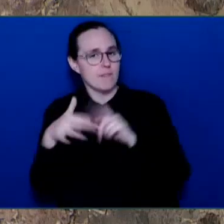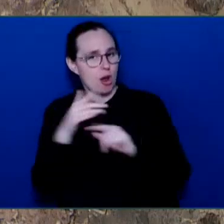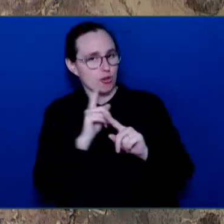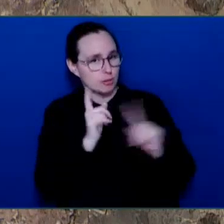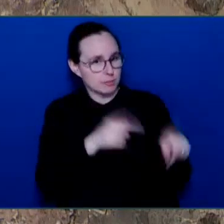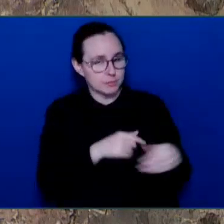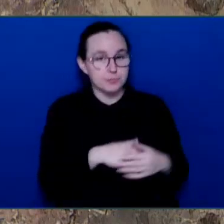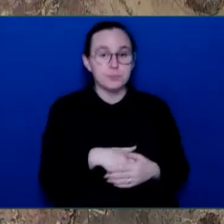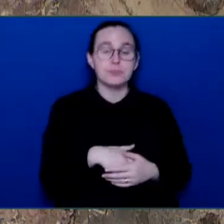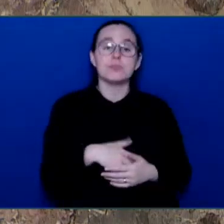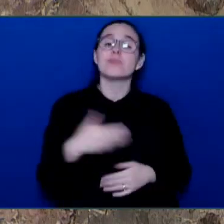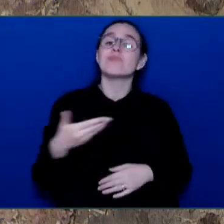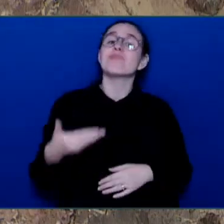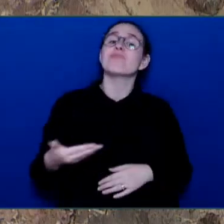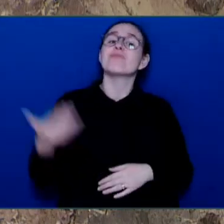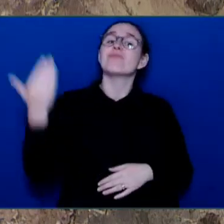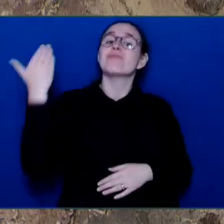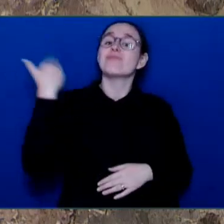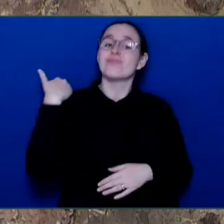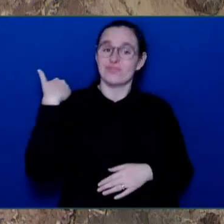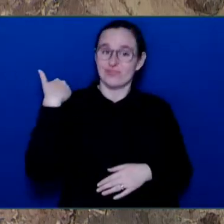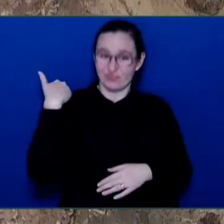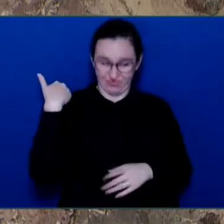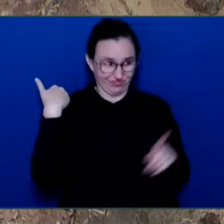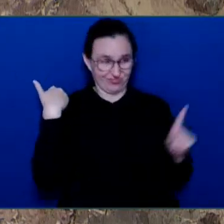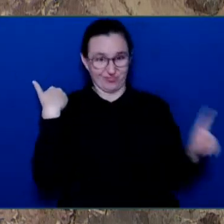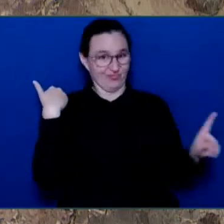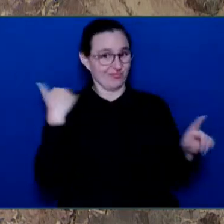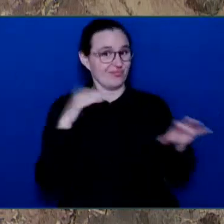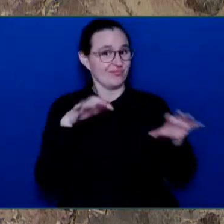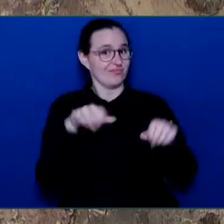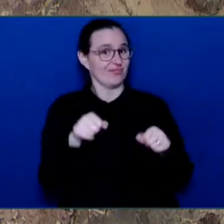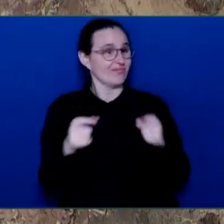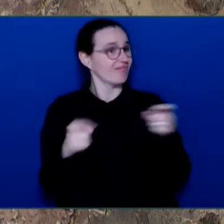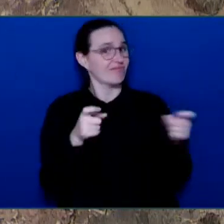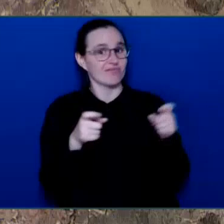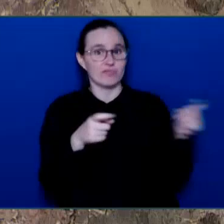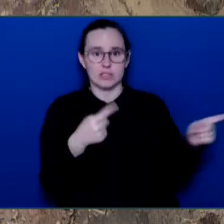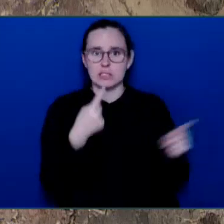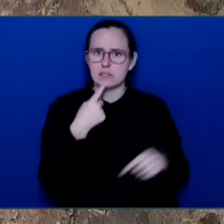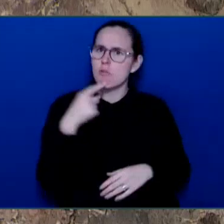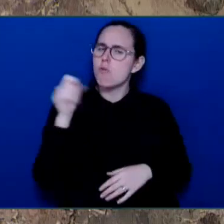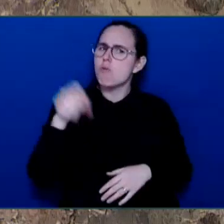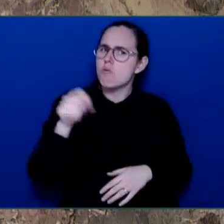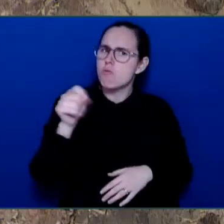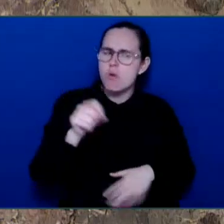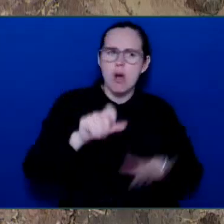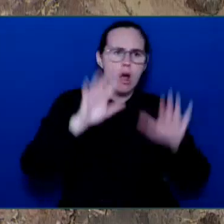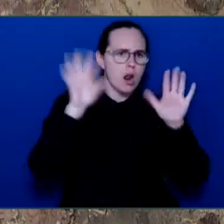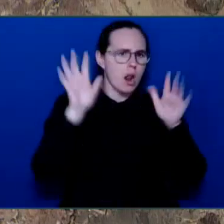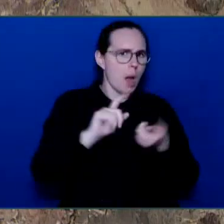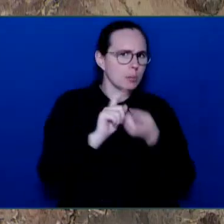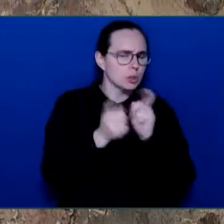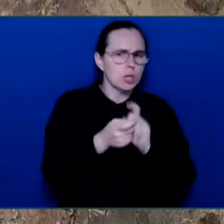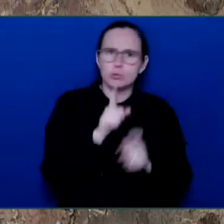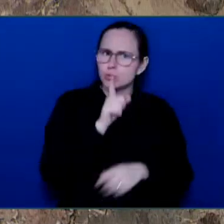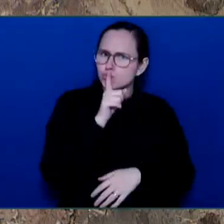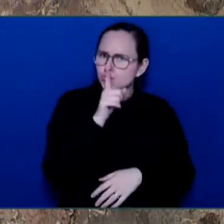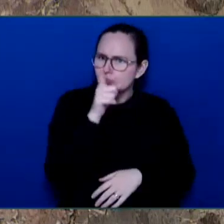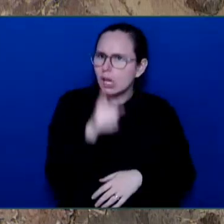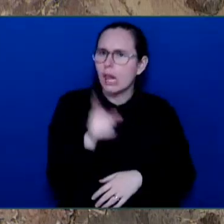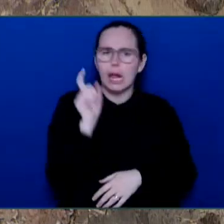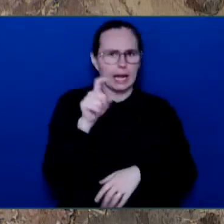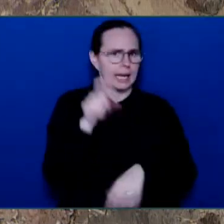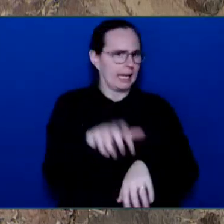believed that climate change was real and we should do something about it. They introduced a carbon tax. The leader of BCU